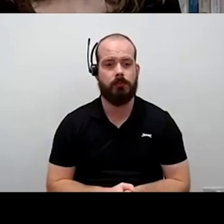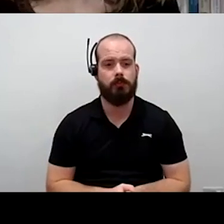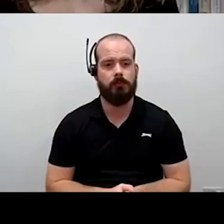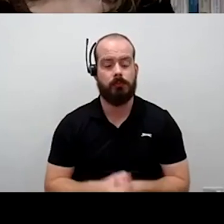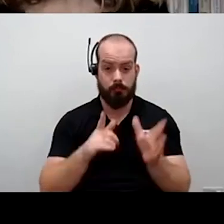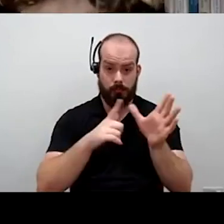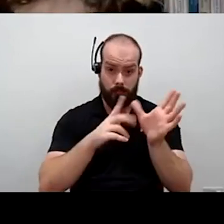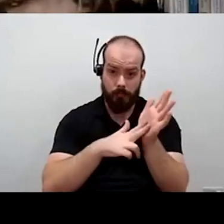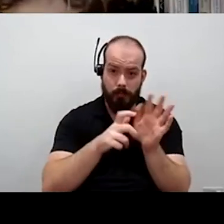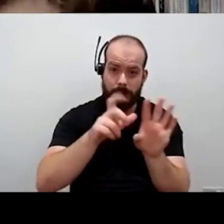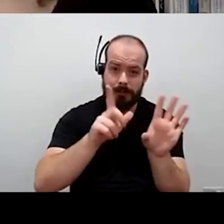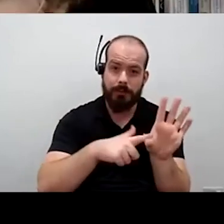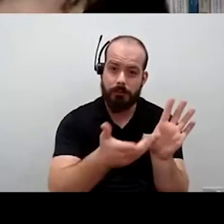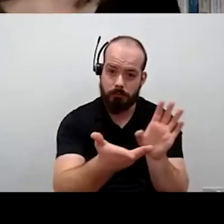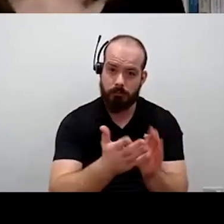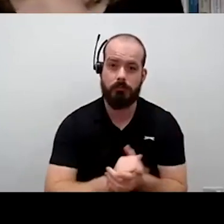Andy?